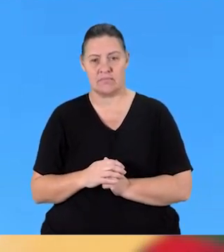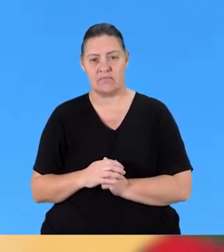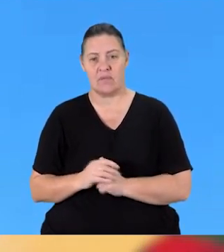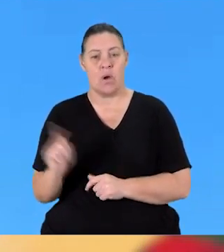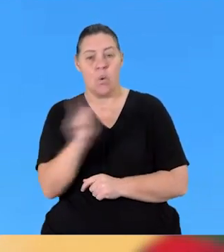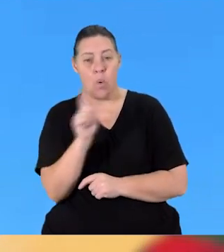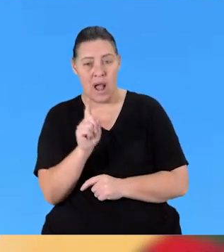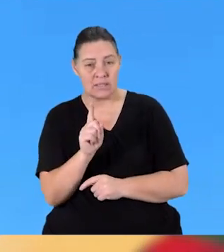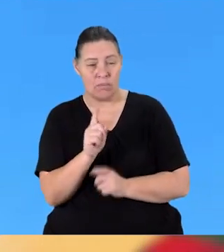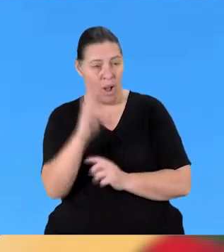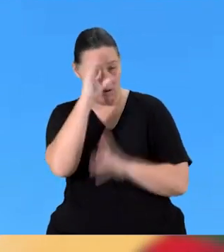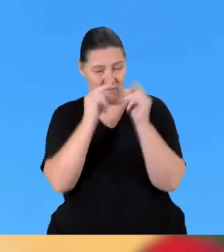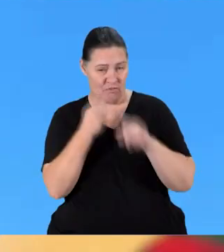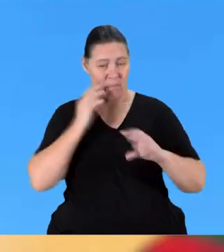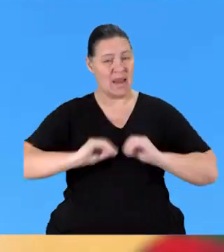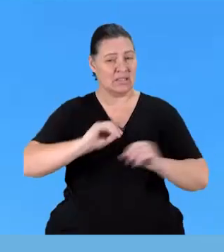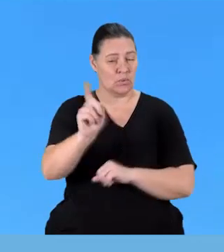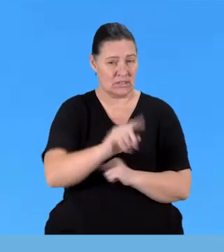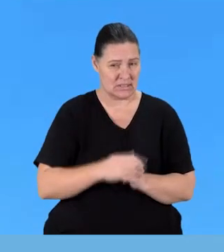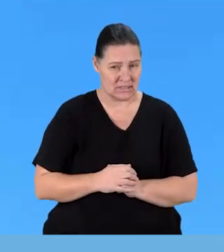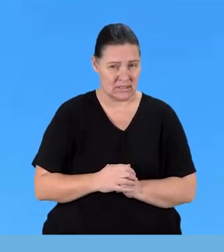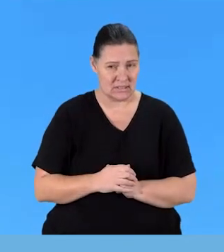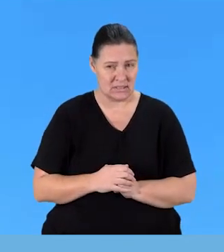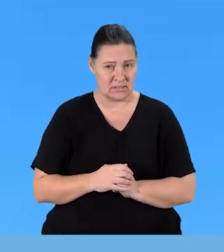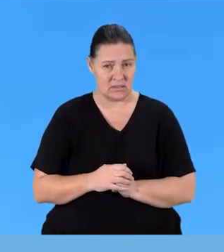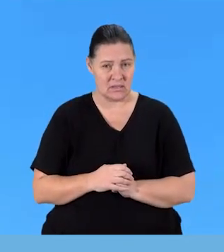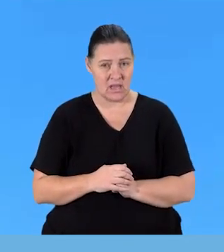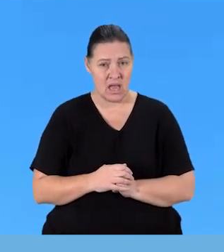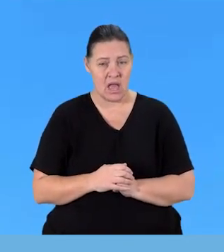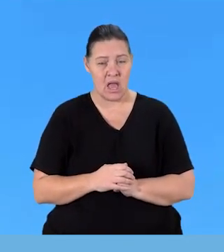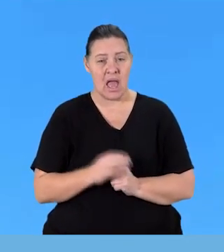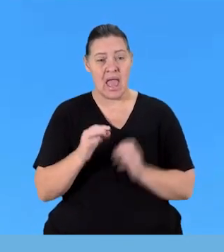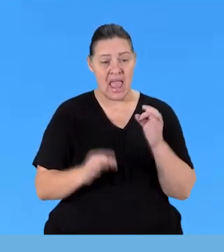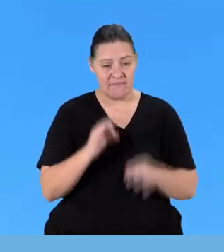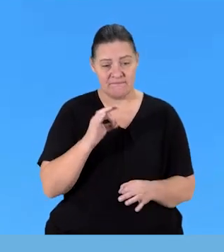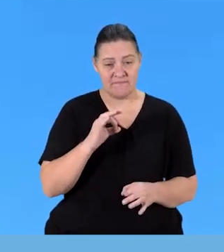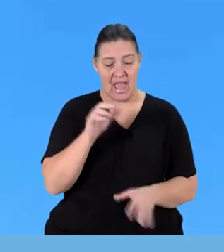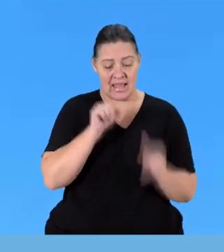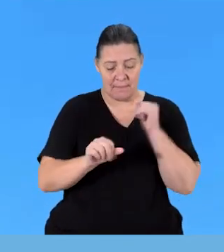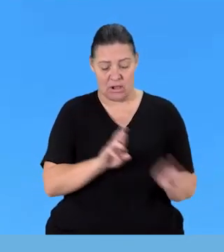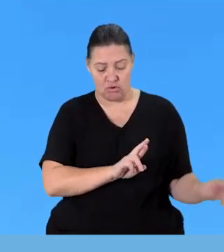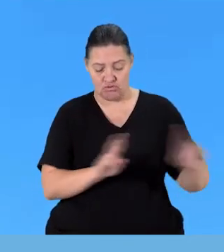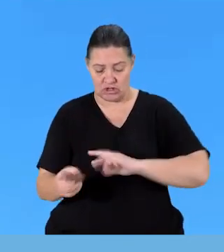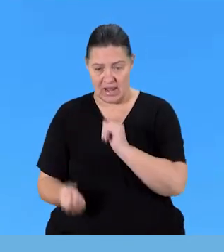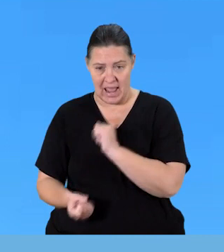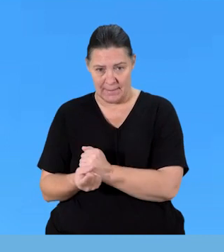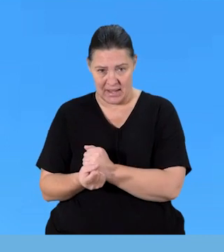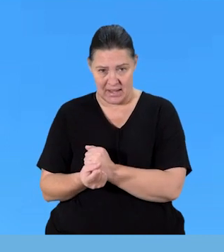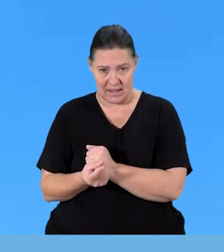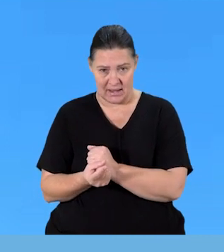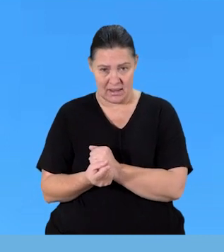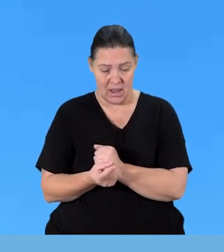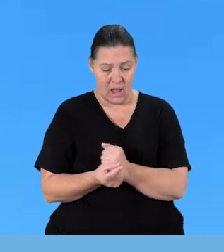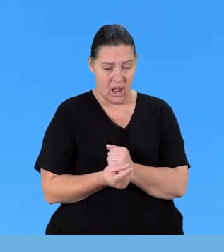what we need to take away from this lesson is that, number one, every time a chemical reaction takes place, the bonds